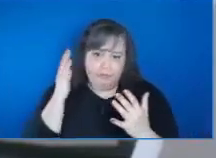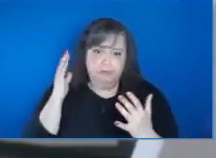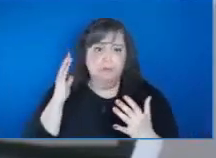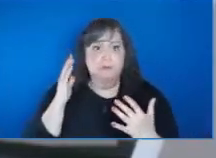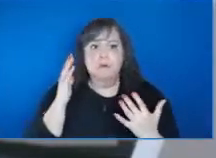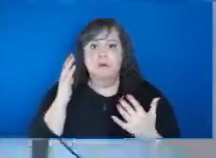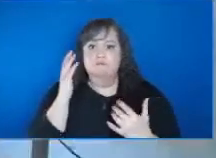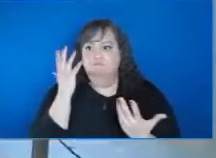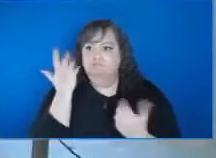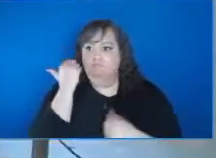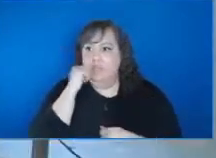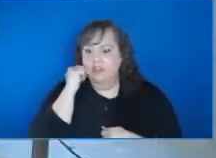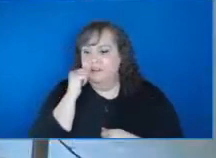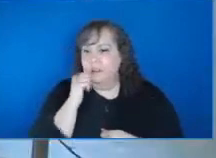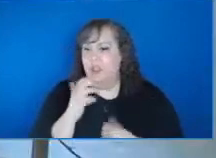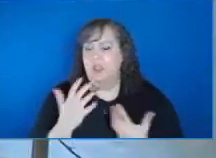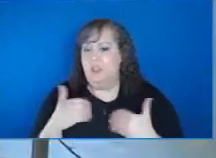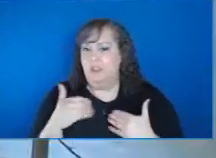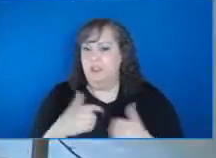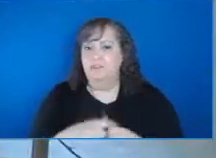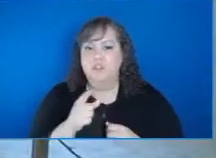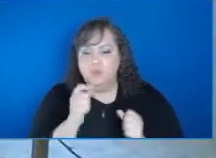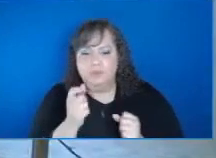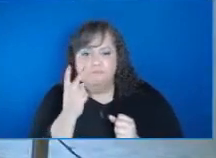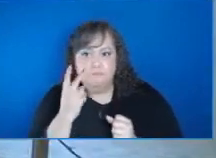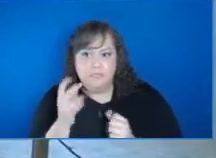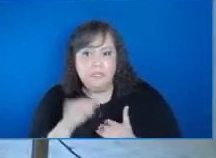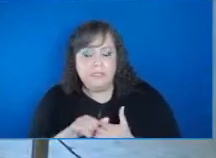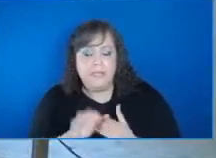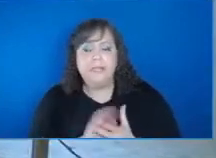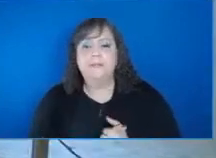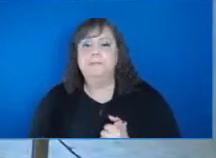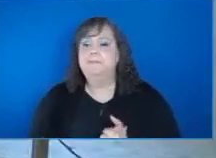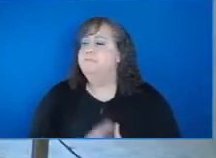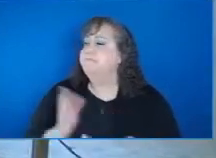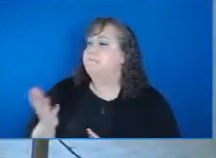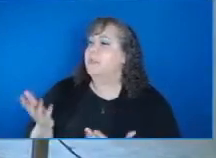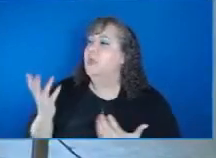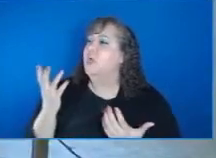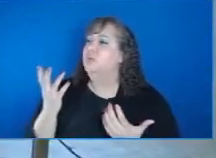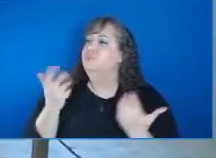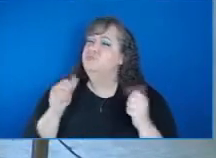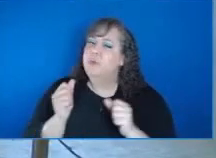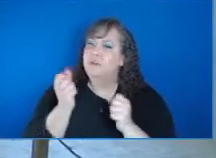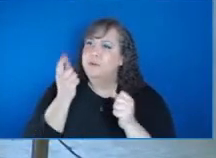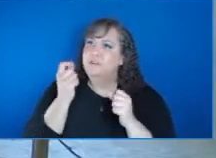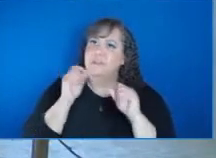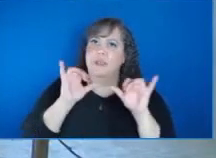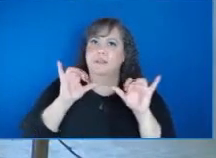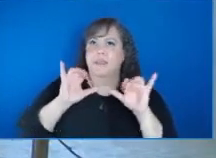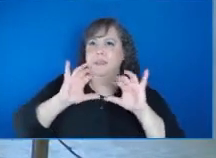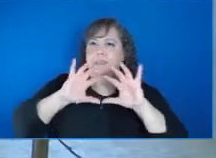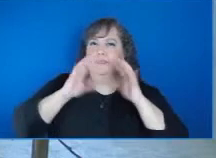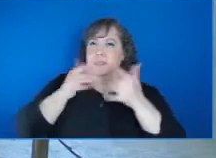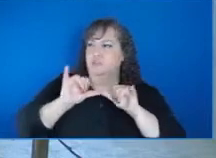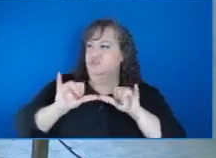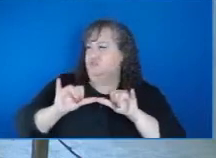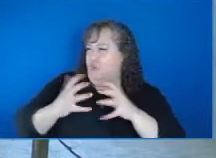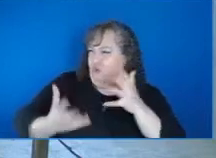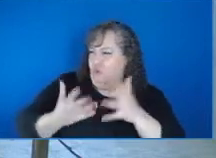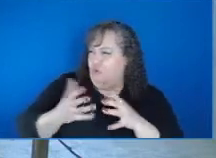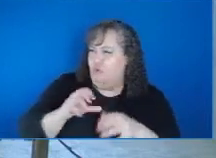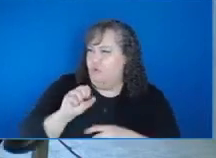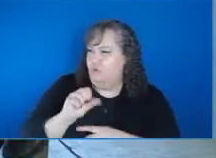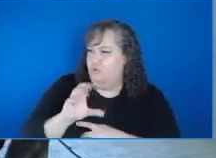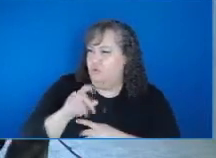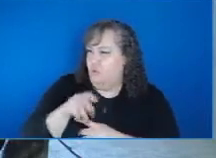So to get a sense of scope, how many people have been involved in this mission? Maybe we can kind of tote it